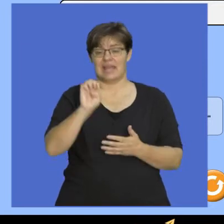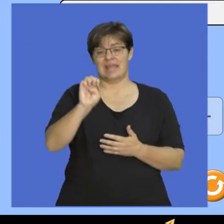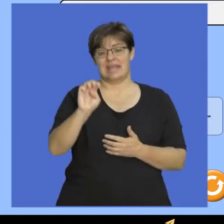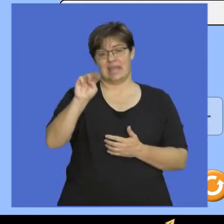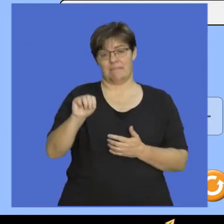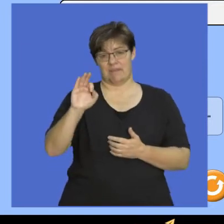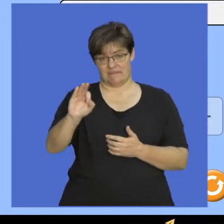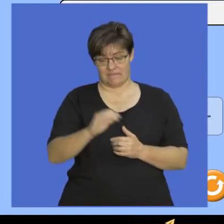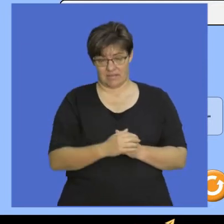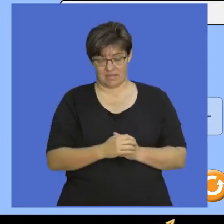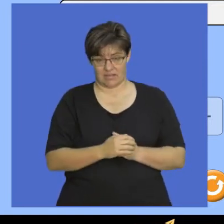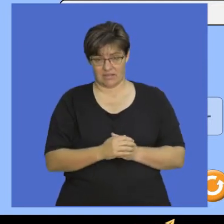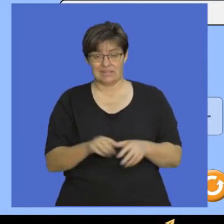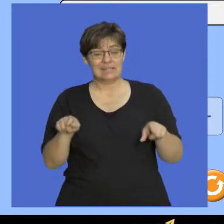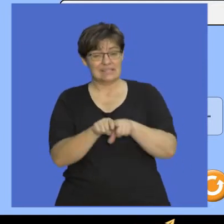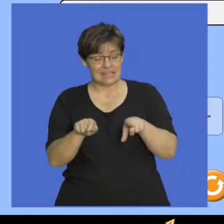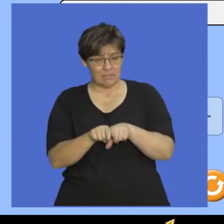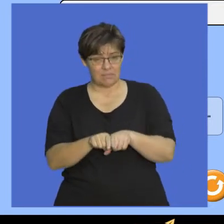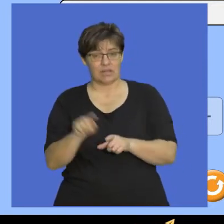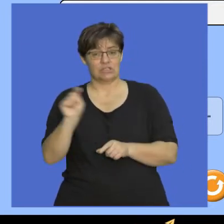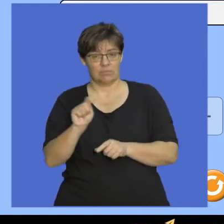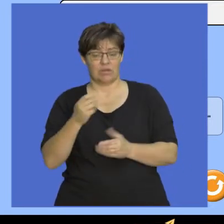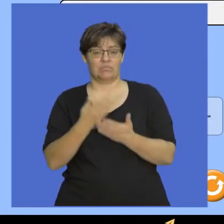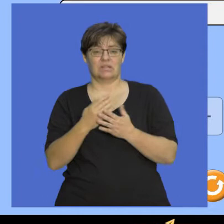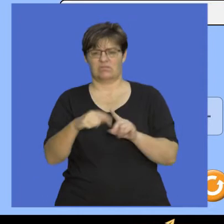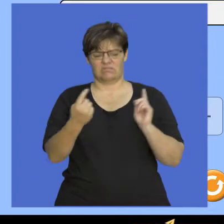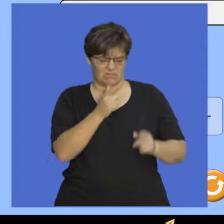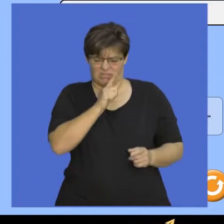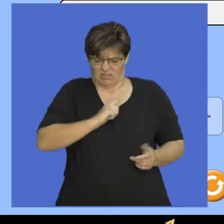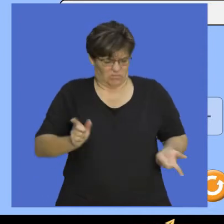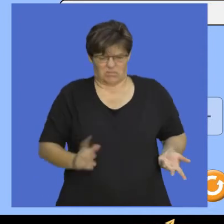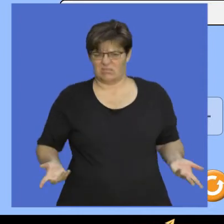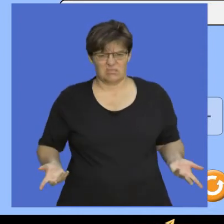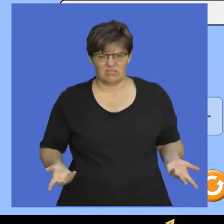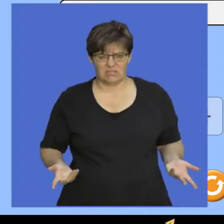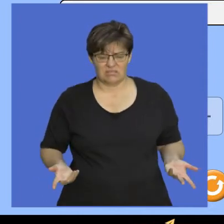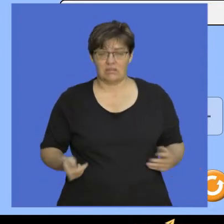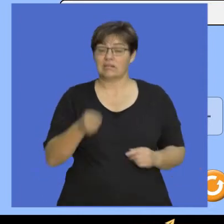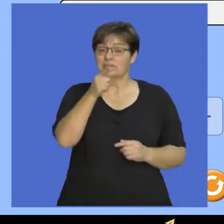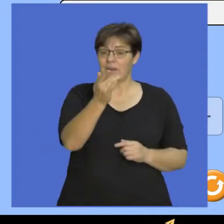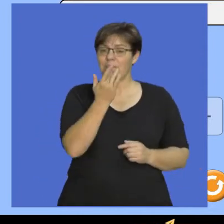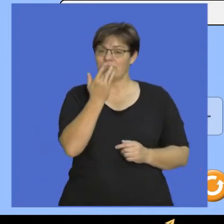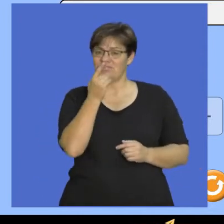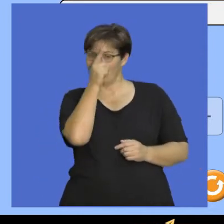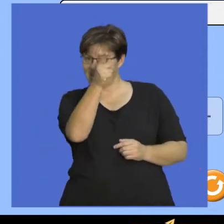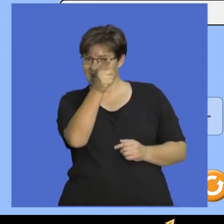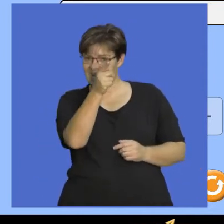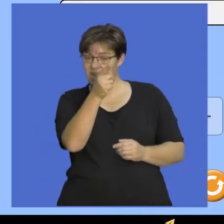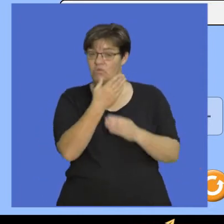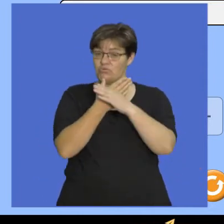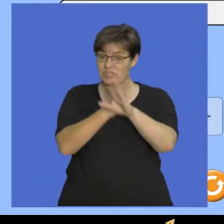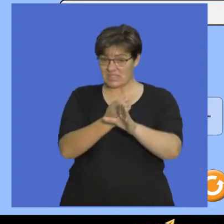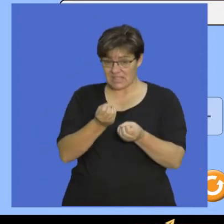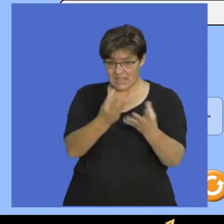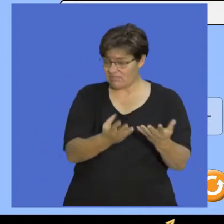EMF, which is also equal to the terminal potential difference. What does that tell us? It tells us that this battery does not offer